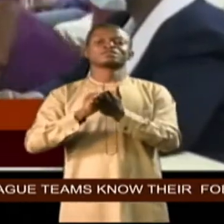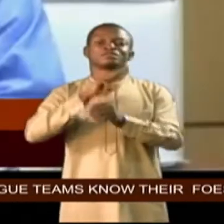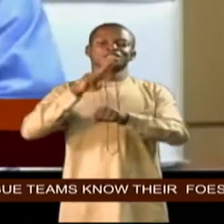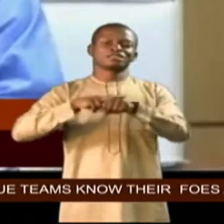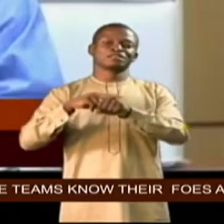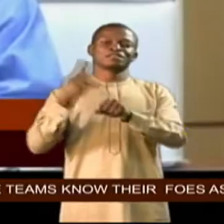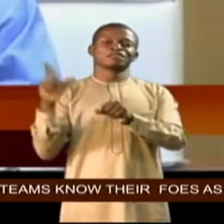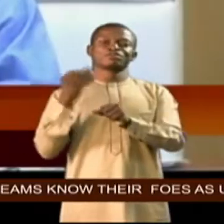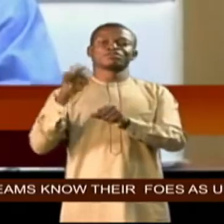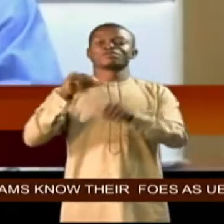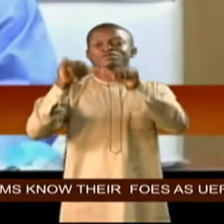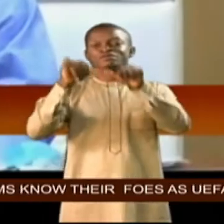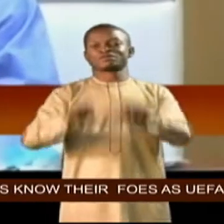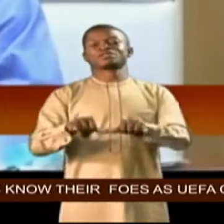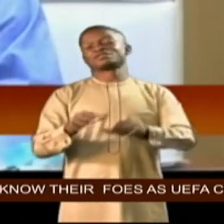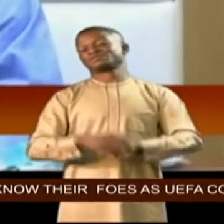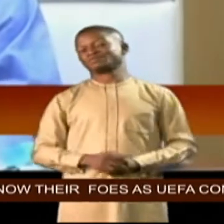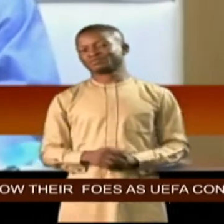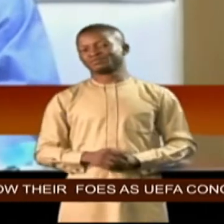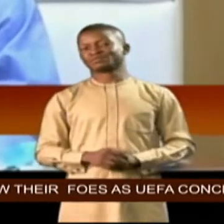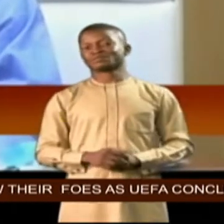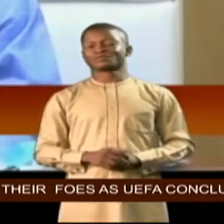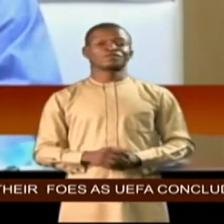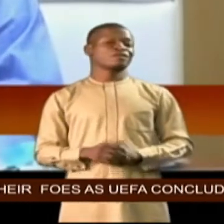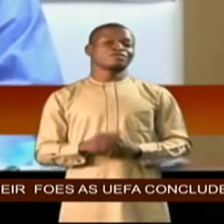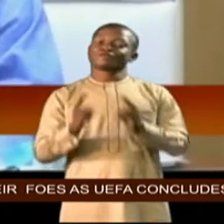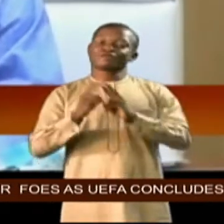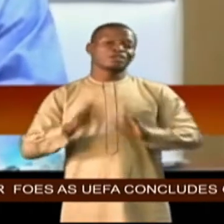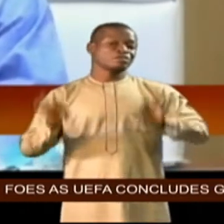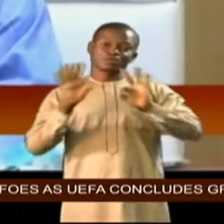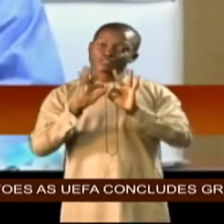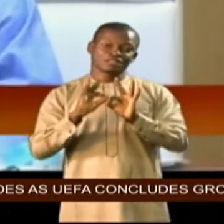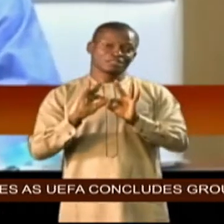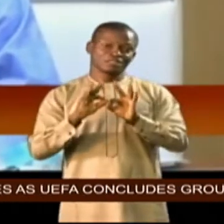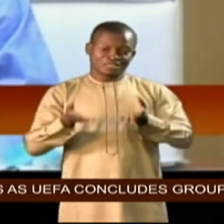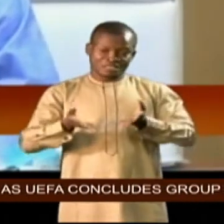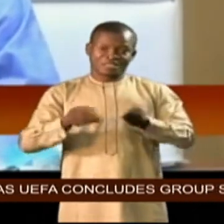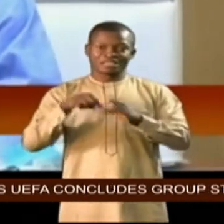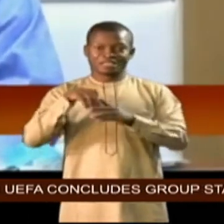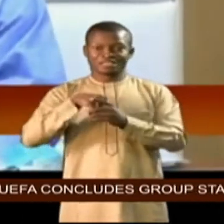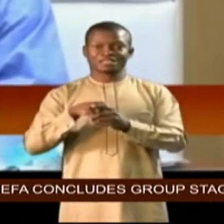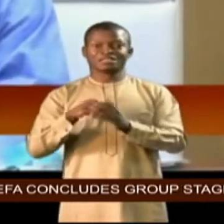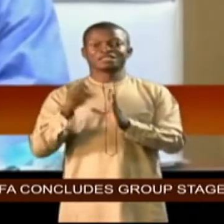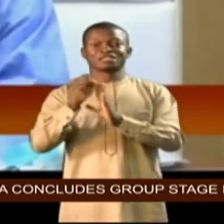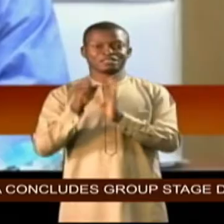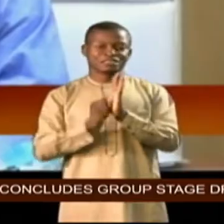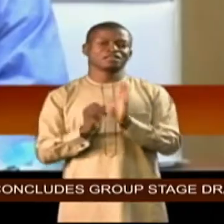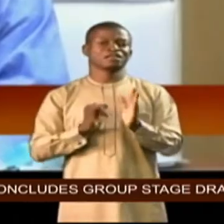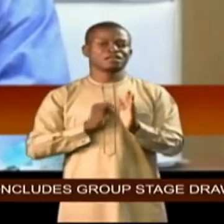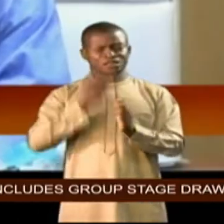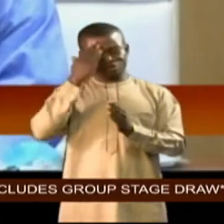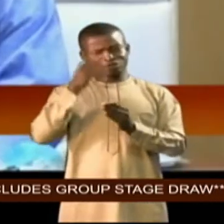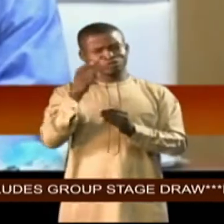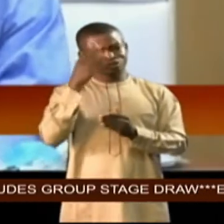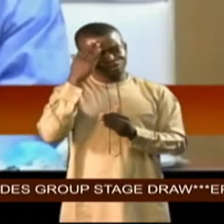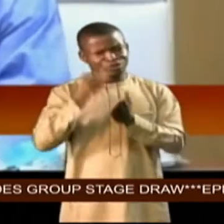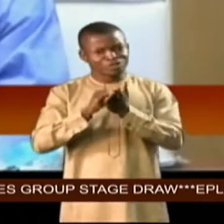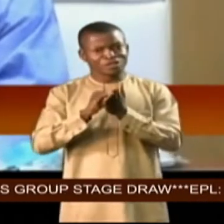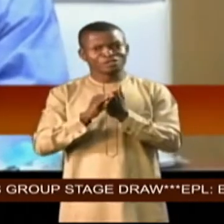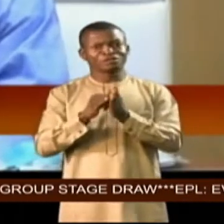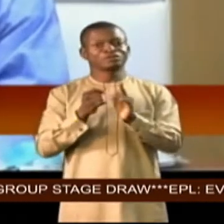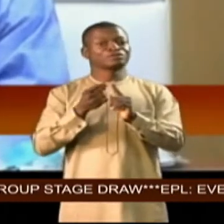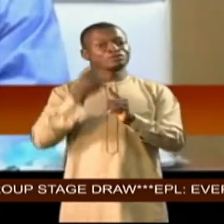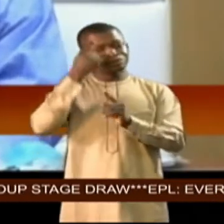Standard. Education is very important for us in our circle. I'm sure you know that. And for